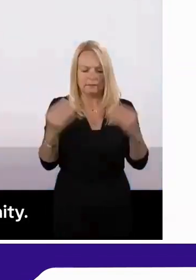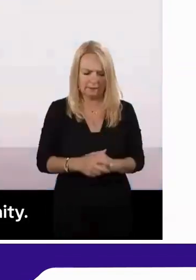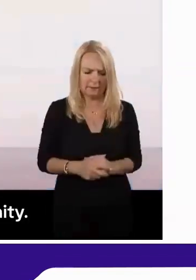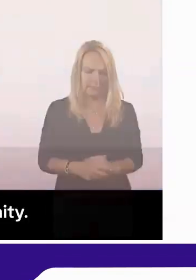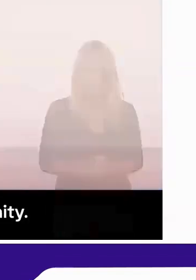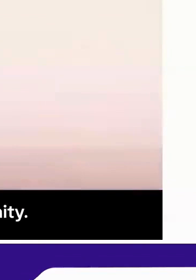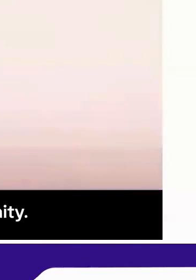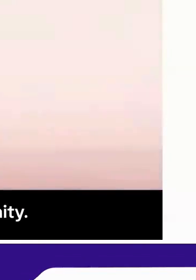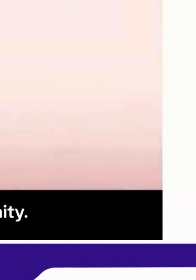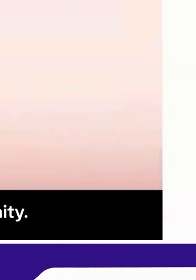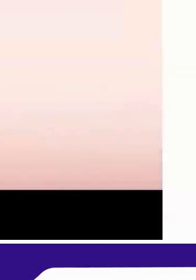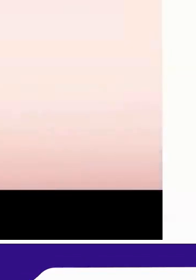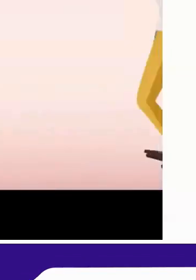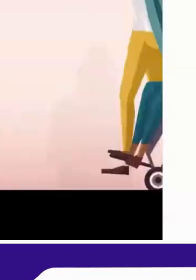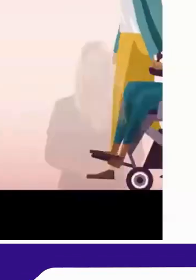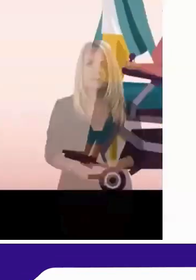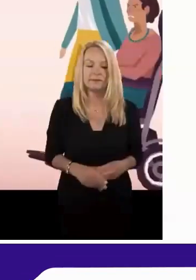opportunity.